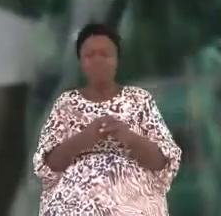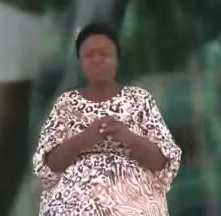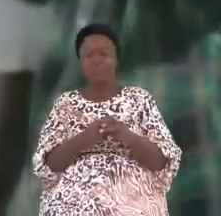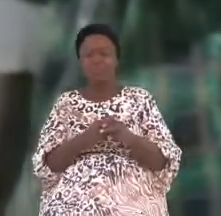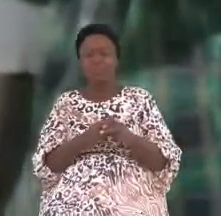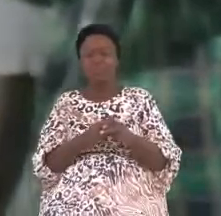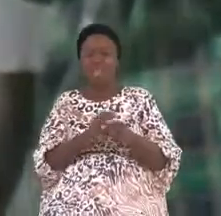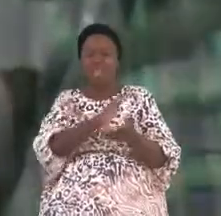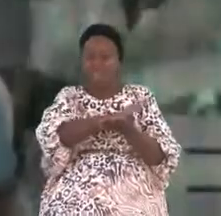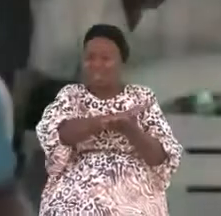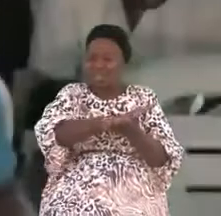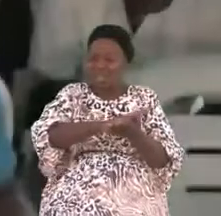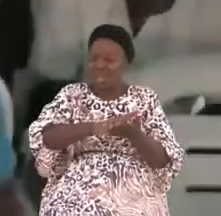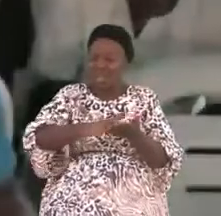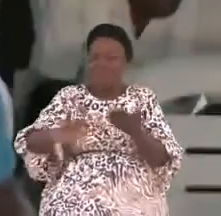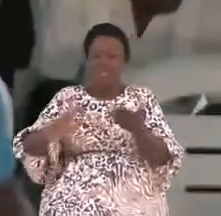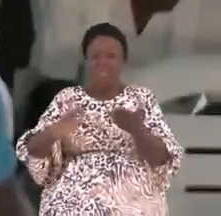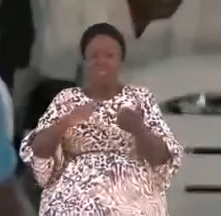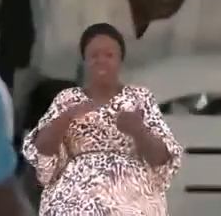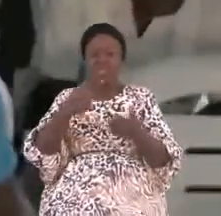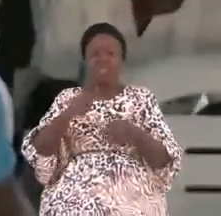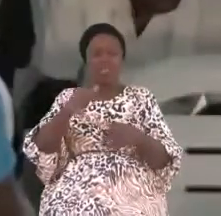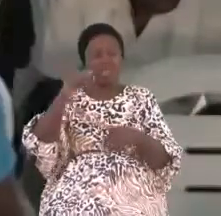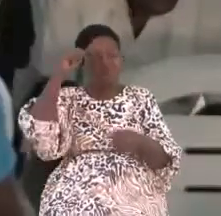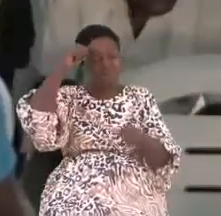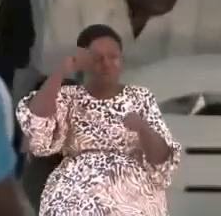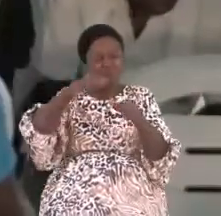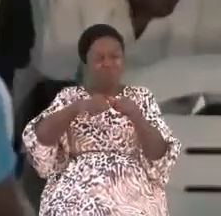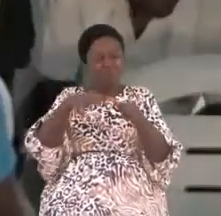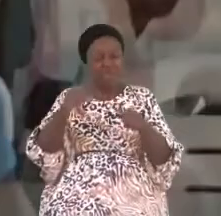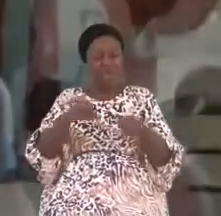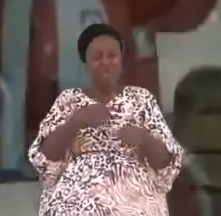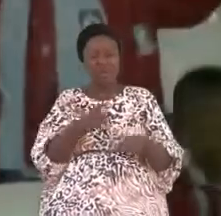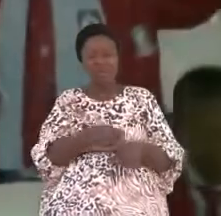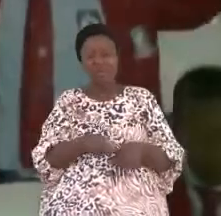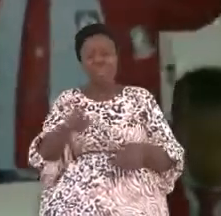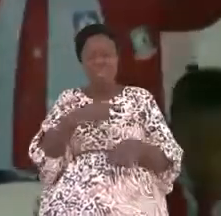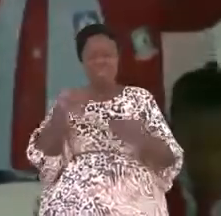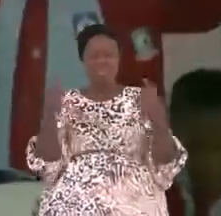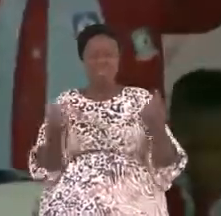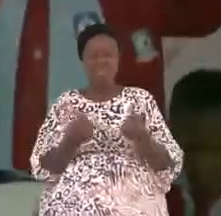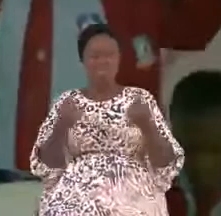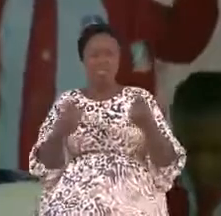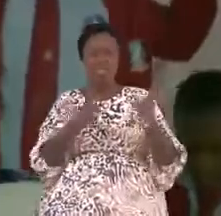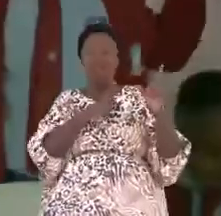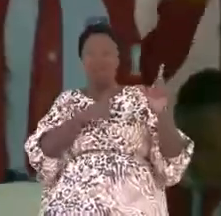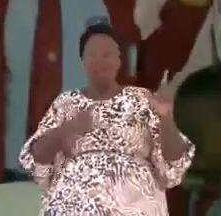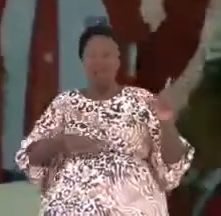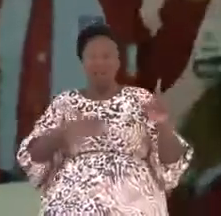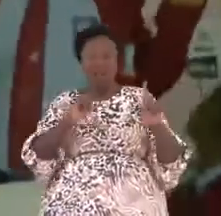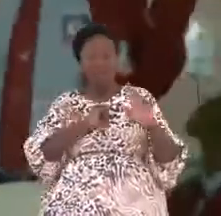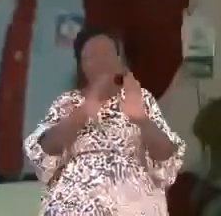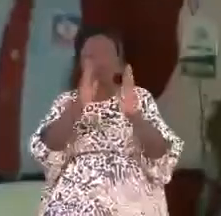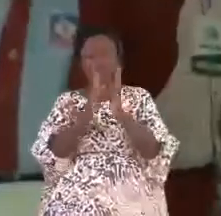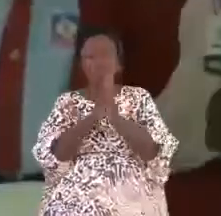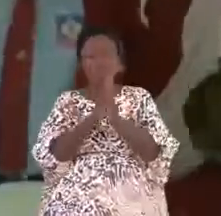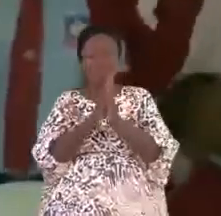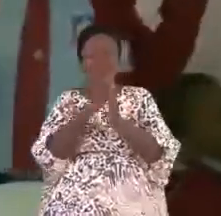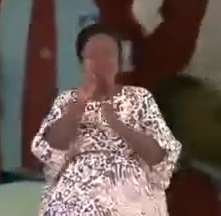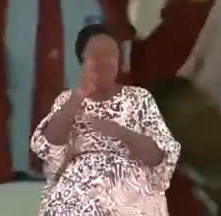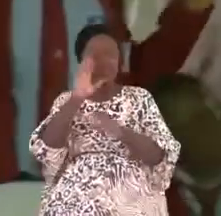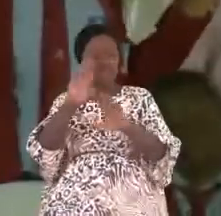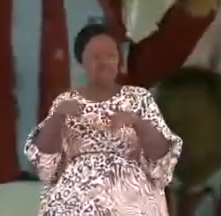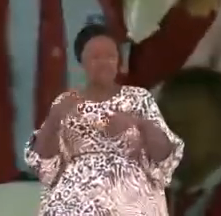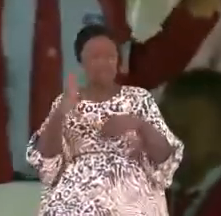wipe away the remembrance of their sin lord i pray you give them